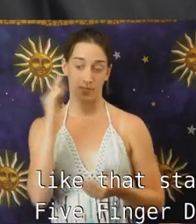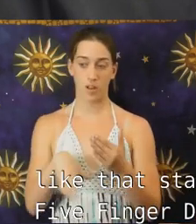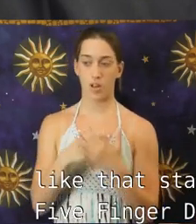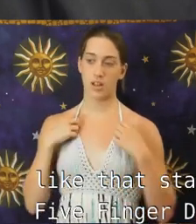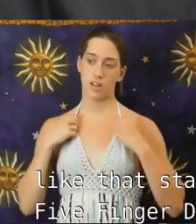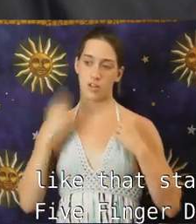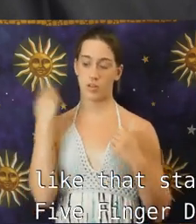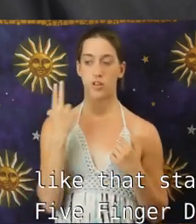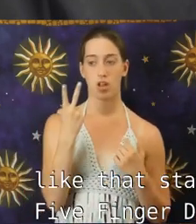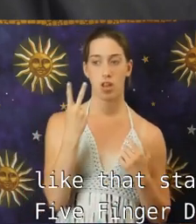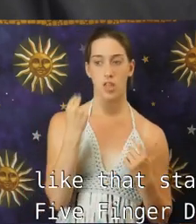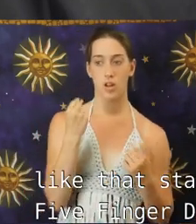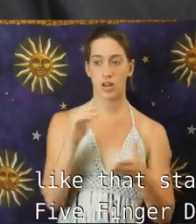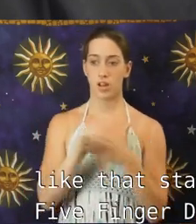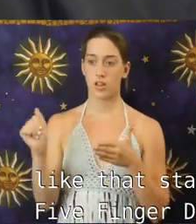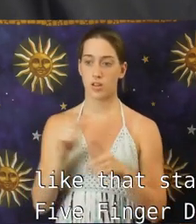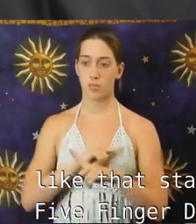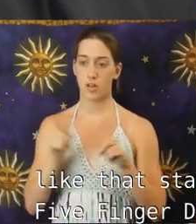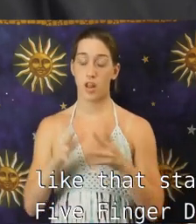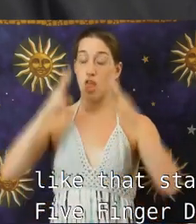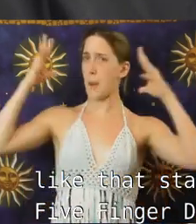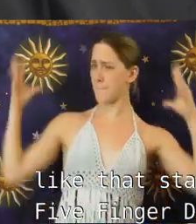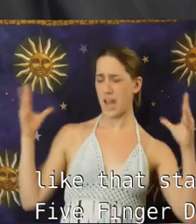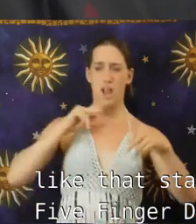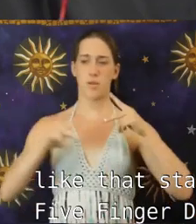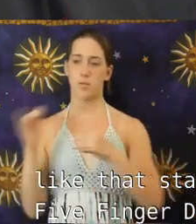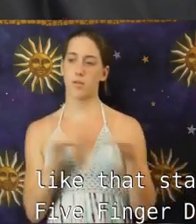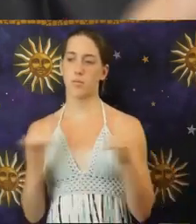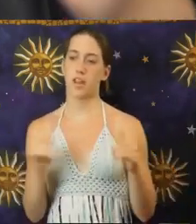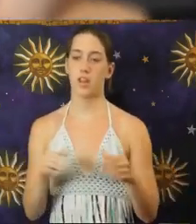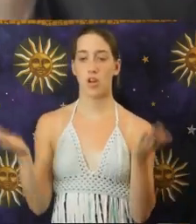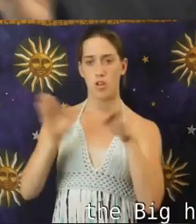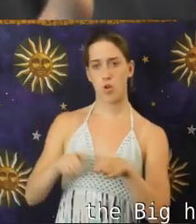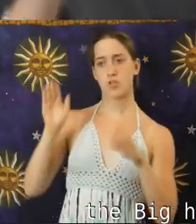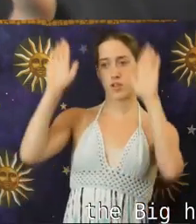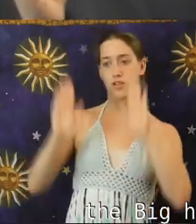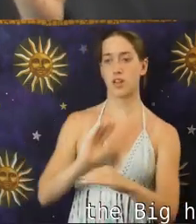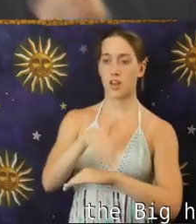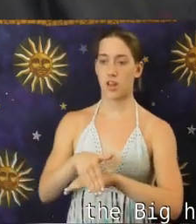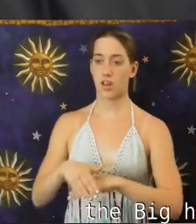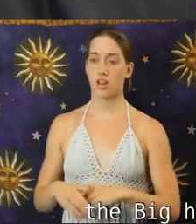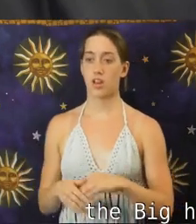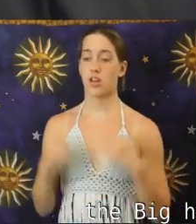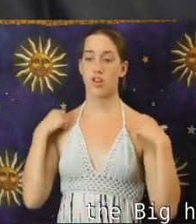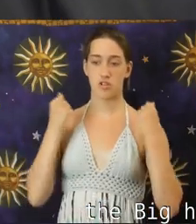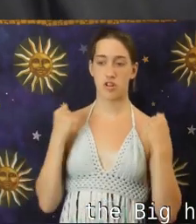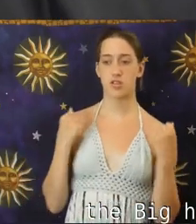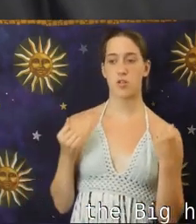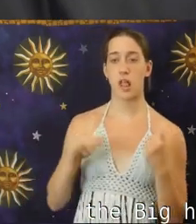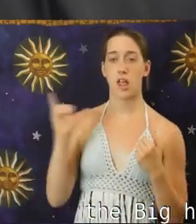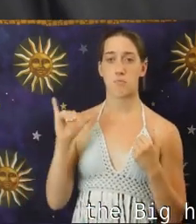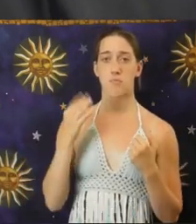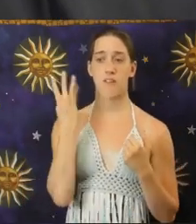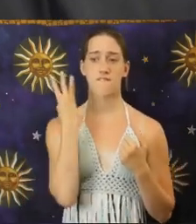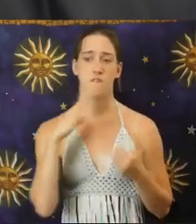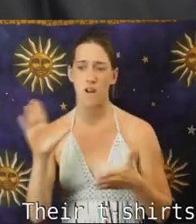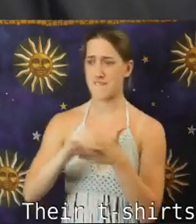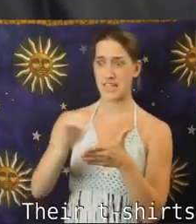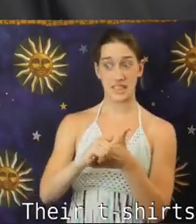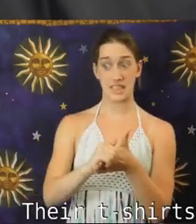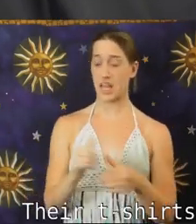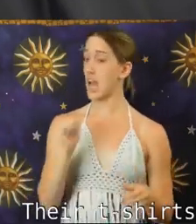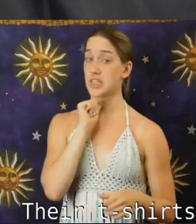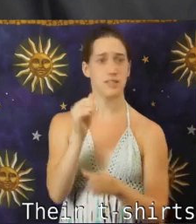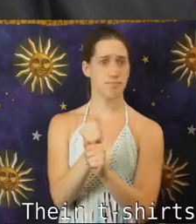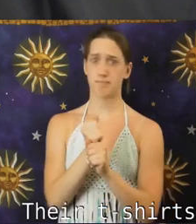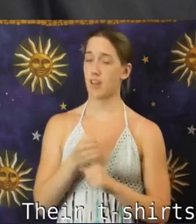Like, the standard price for all t-shirts was like $30, but Five Finger Death Punch, which was the big headliner because they closed out Sunday night, their